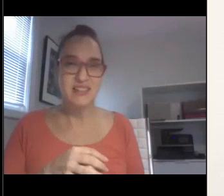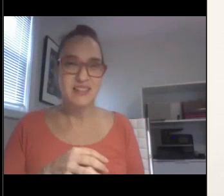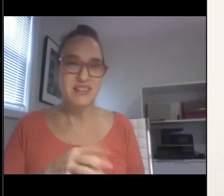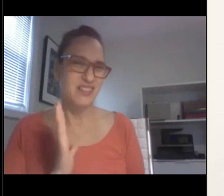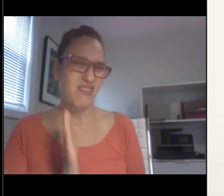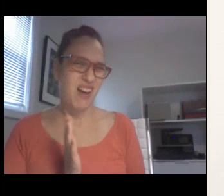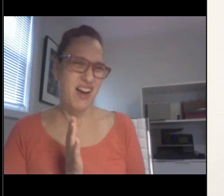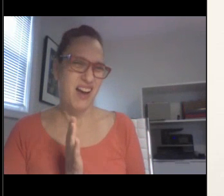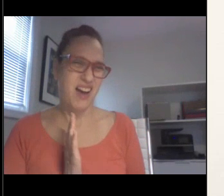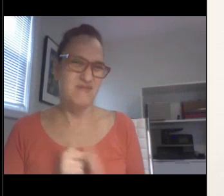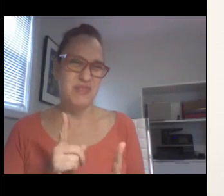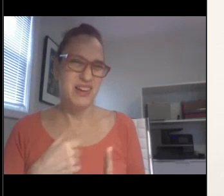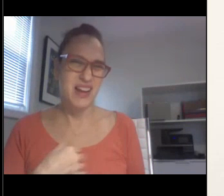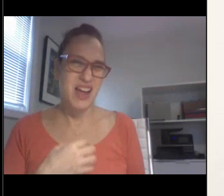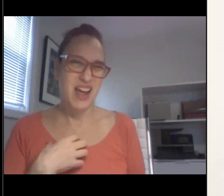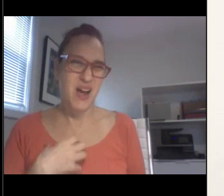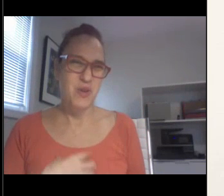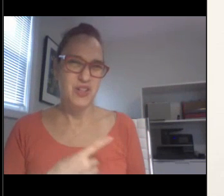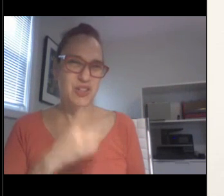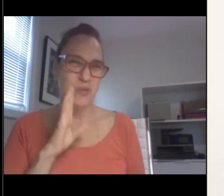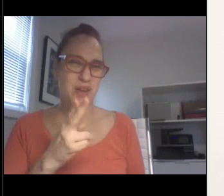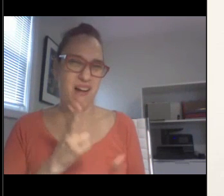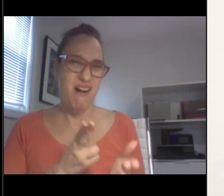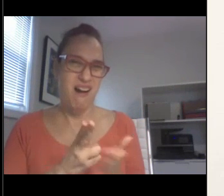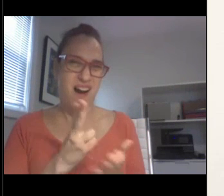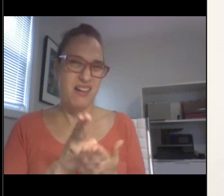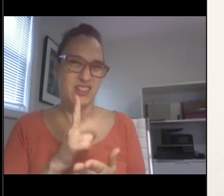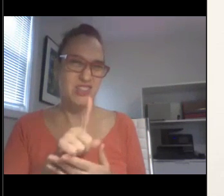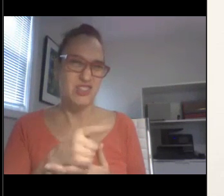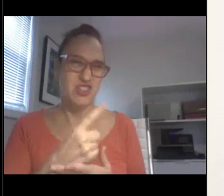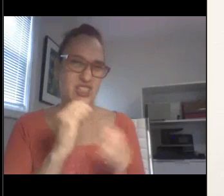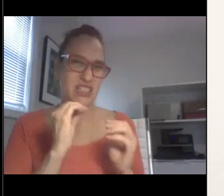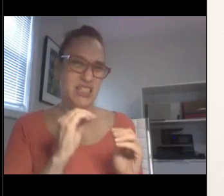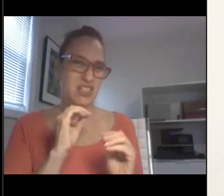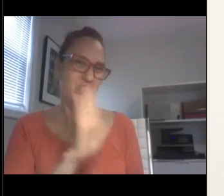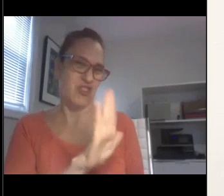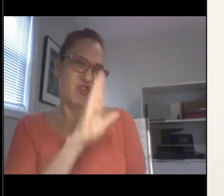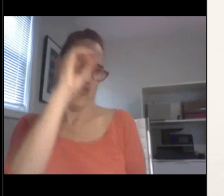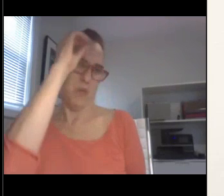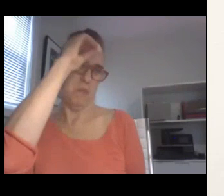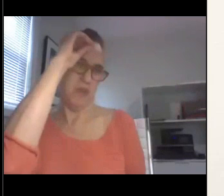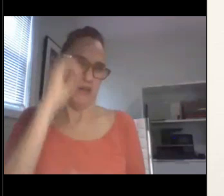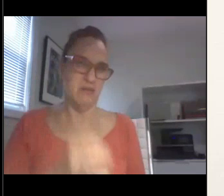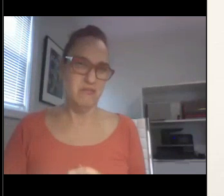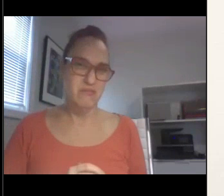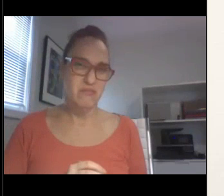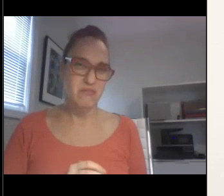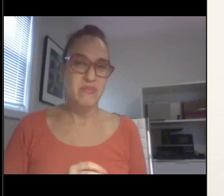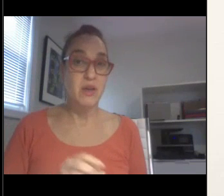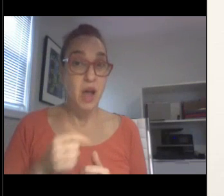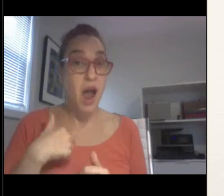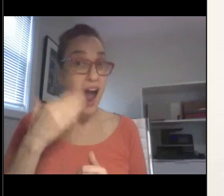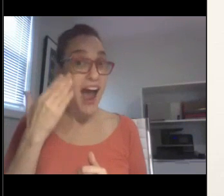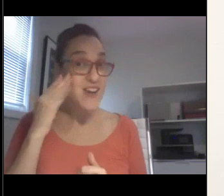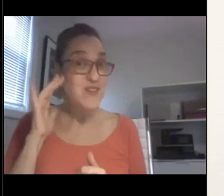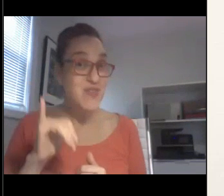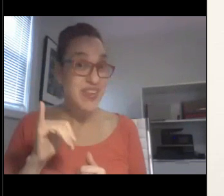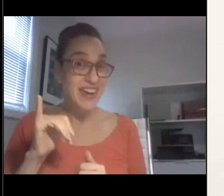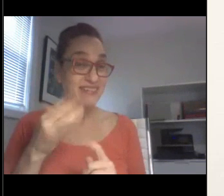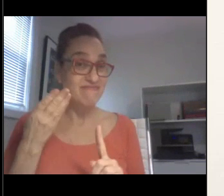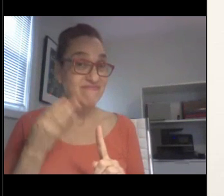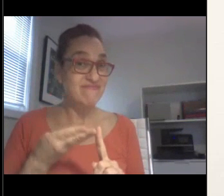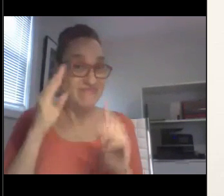but I just wish she would be honest that she's just teaching her opinion. Now, I knew this professor, by the way.